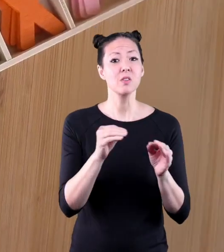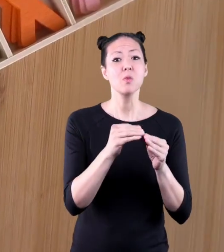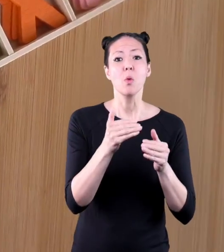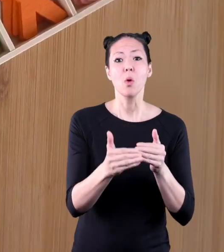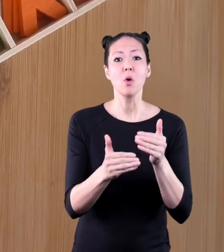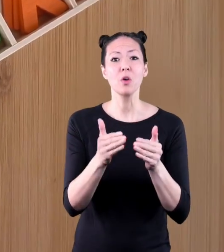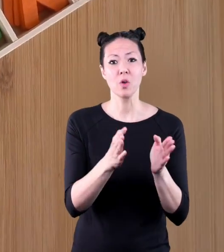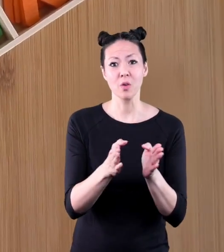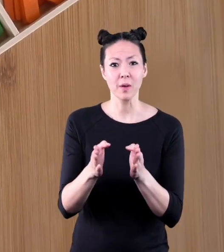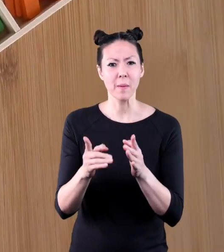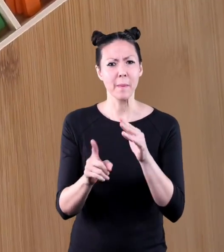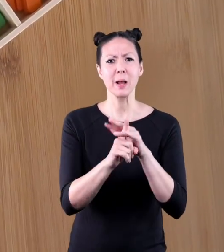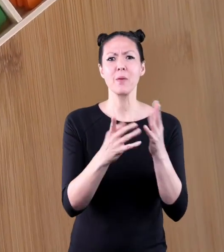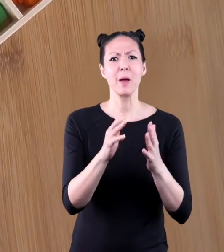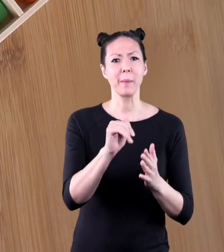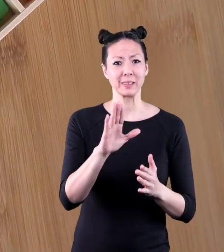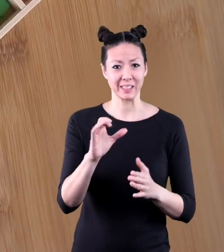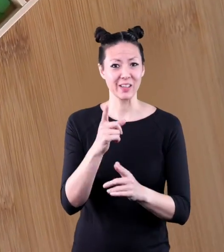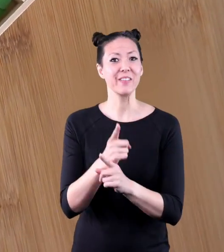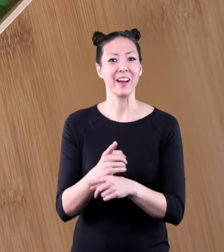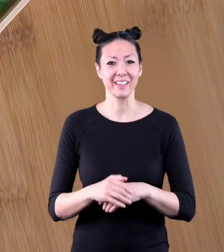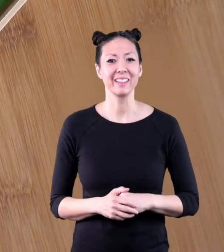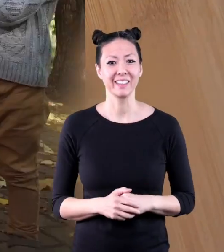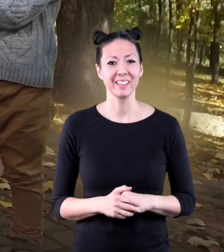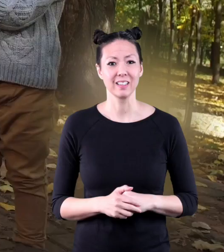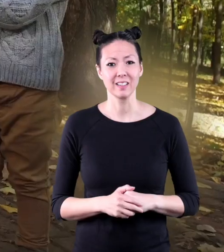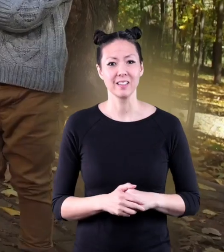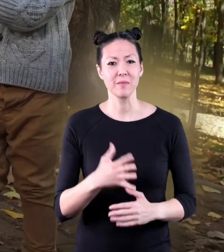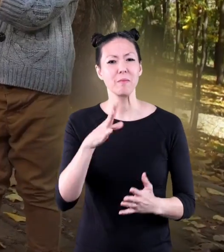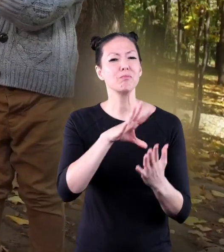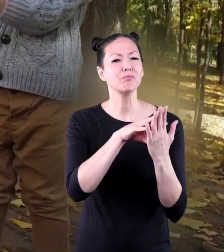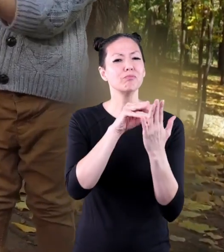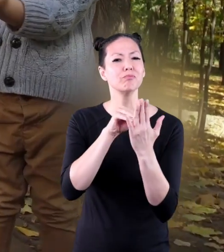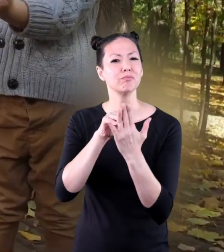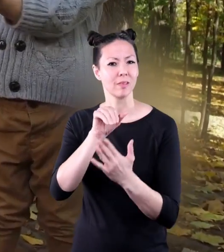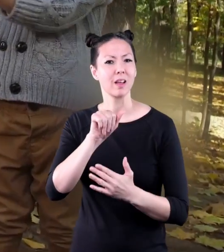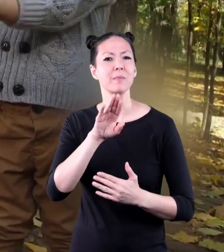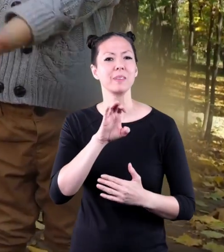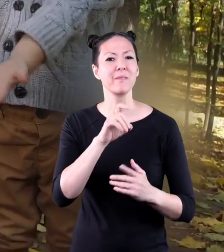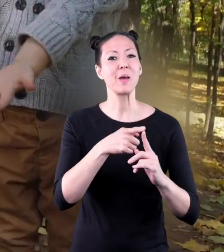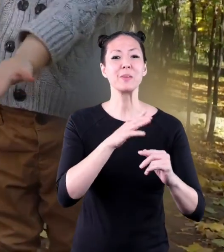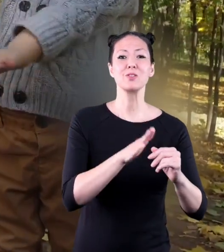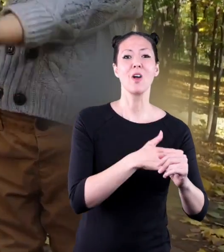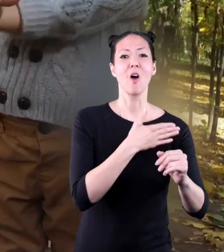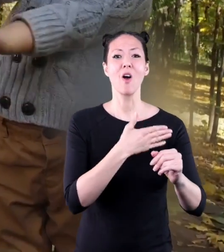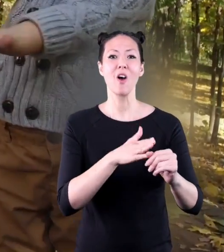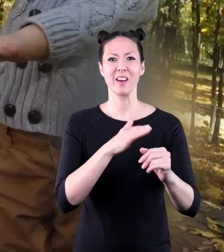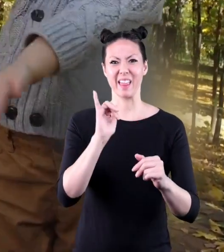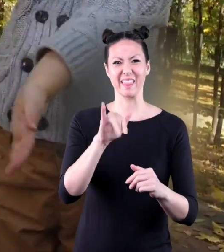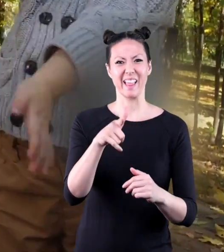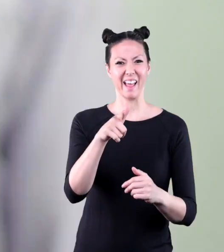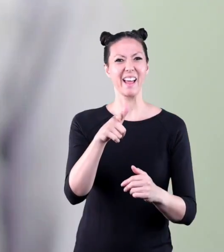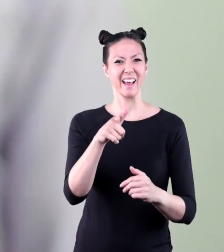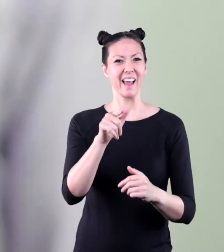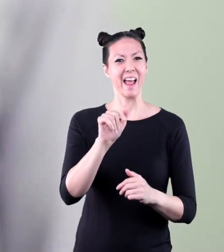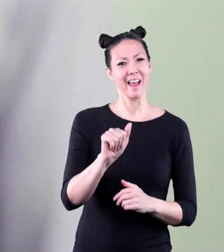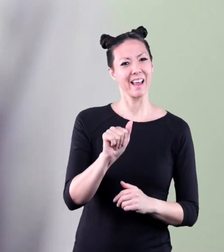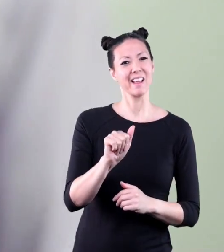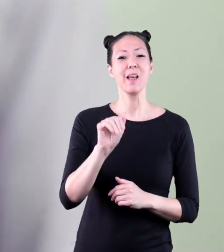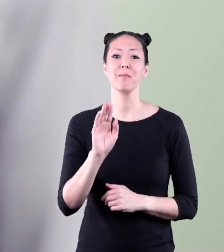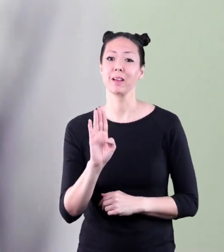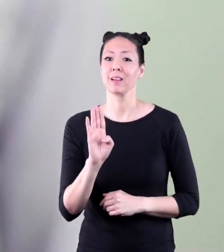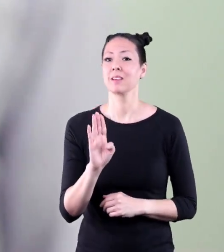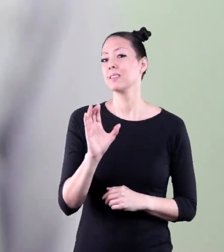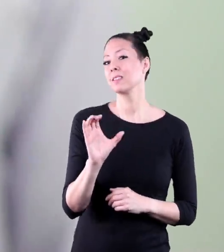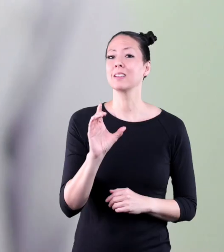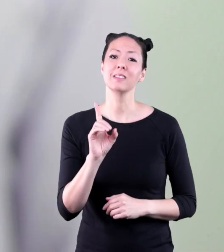order that they appear in the alphabet, right? You may have learned the alphabet from a song like this. A,